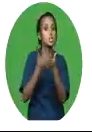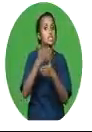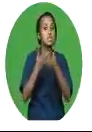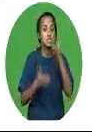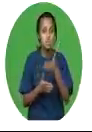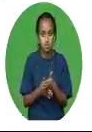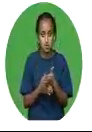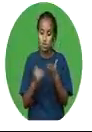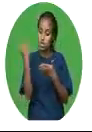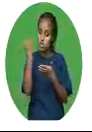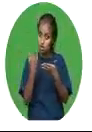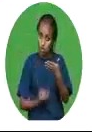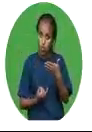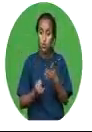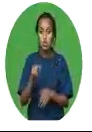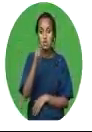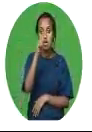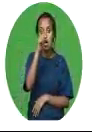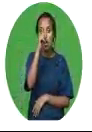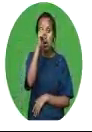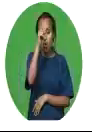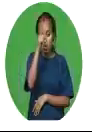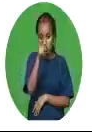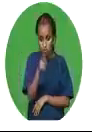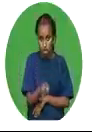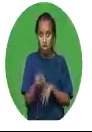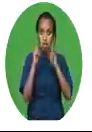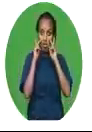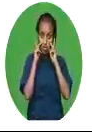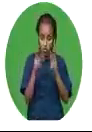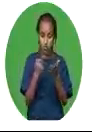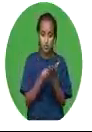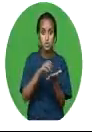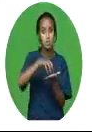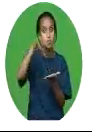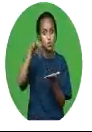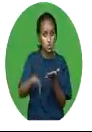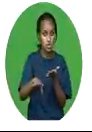steps. Draw the horizontal view of the projecting plane through